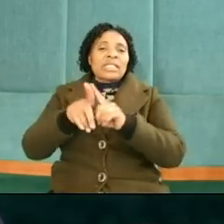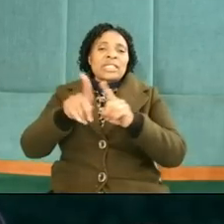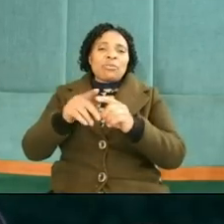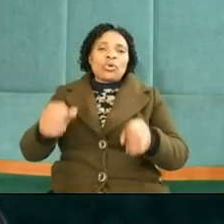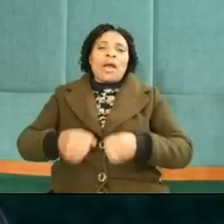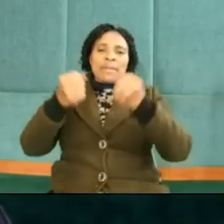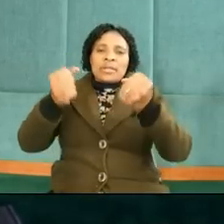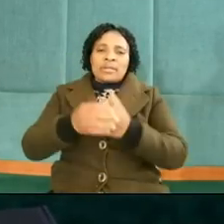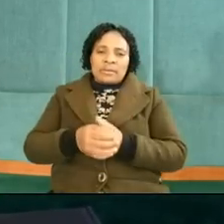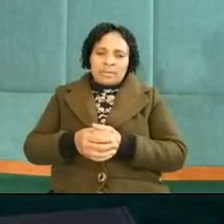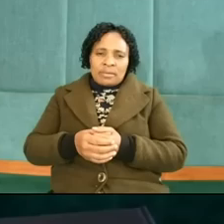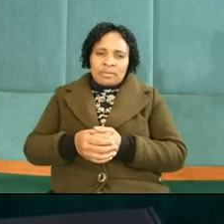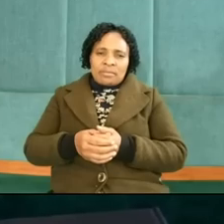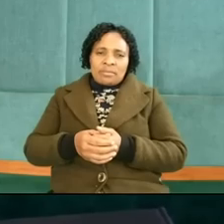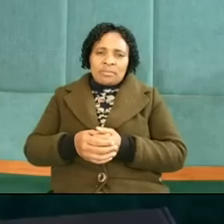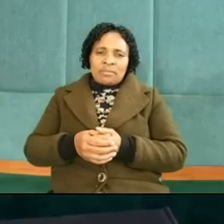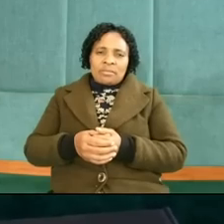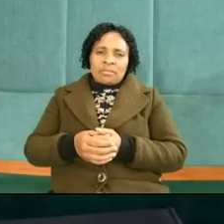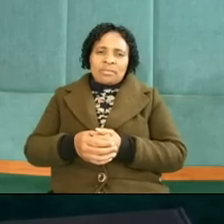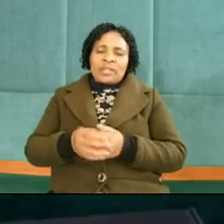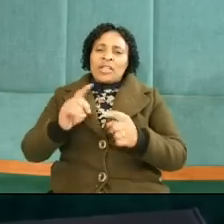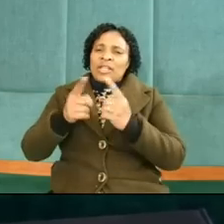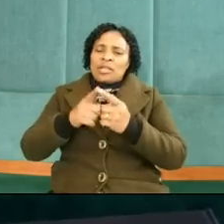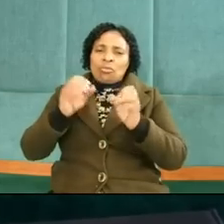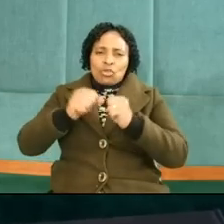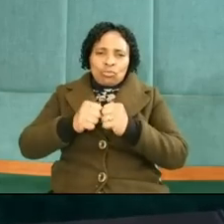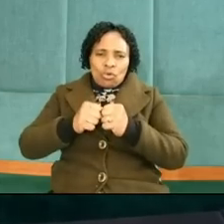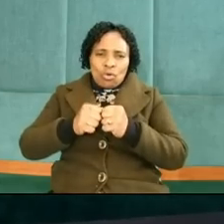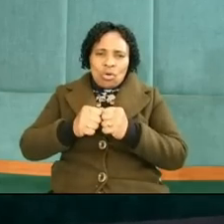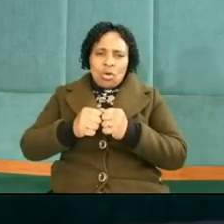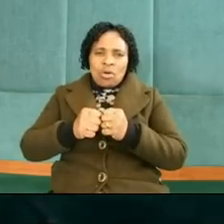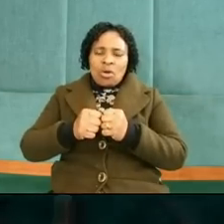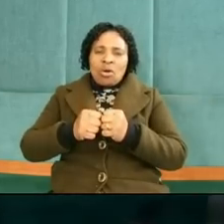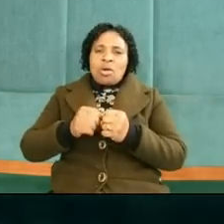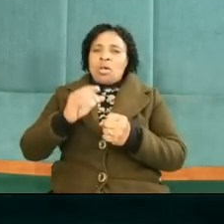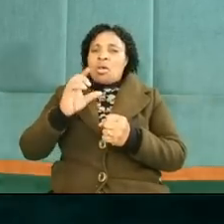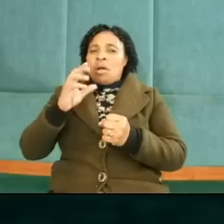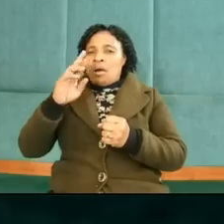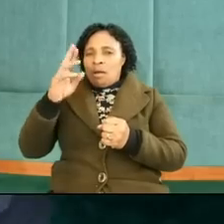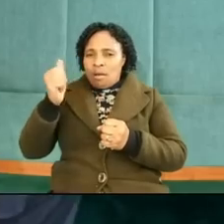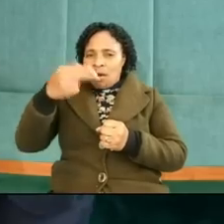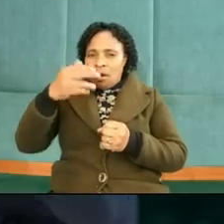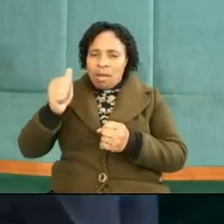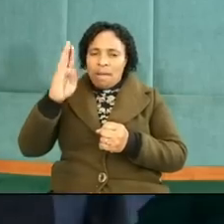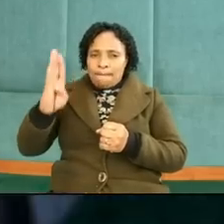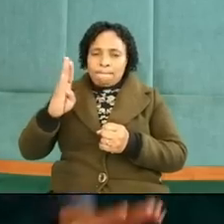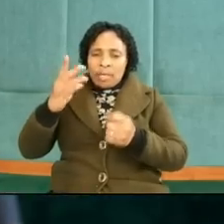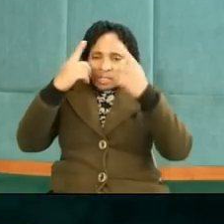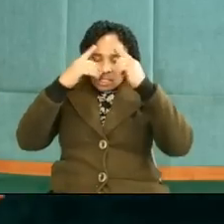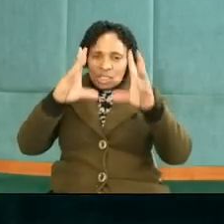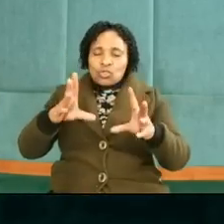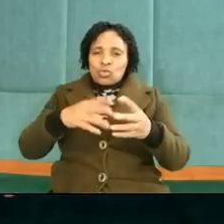happen. And when Lot could not convince them, Lot decided to walk out. No, Papa, you don't need to go.